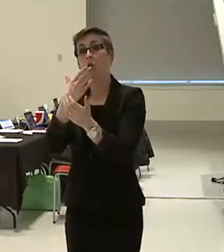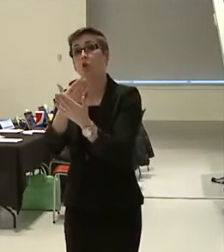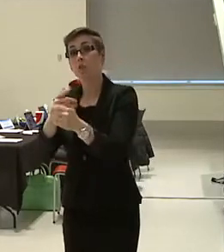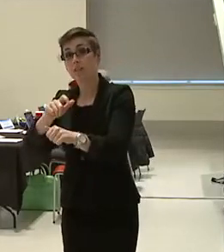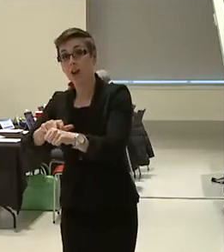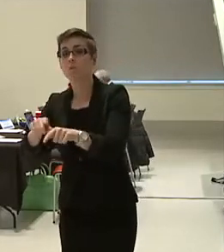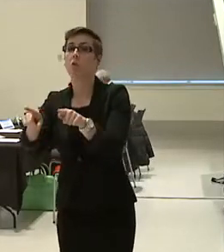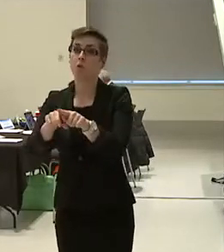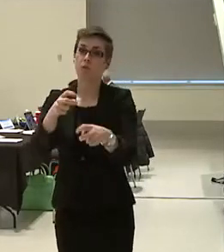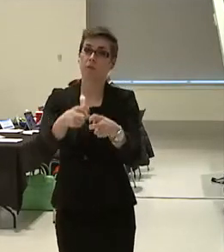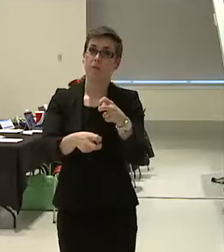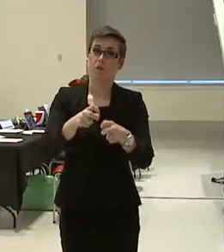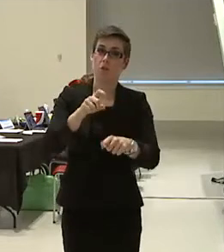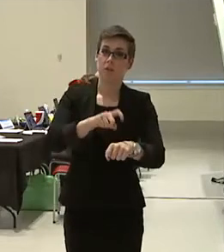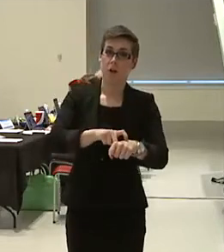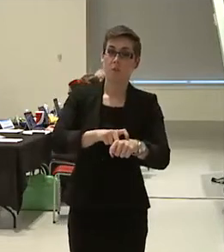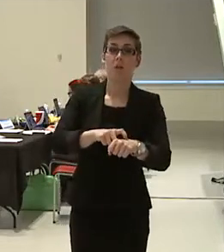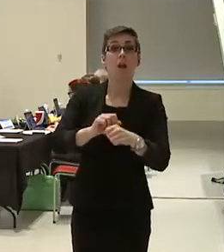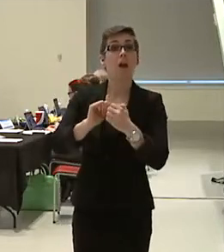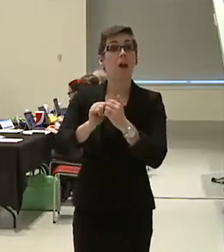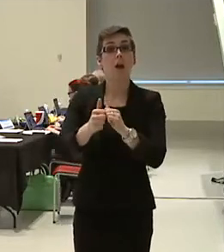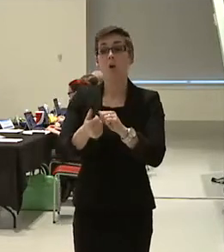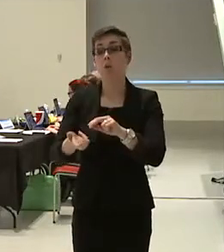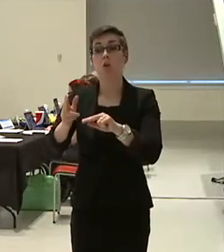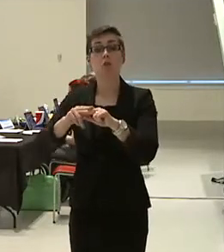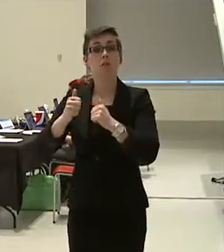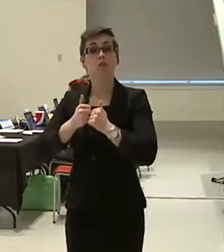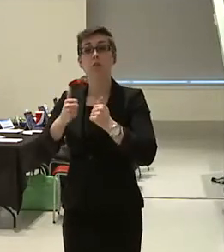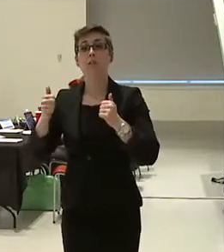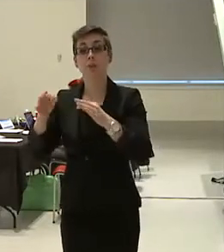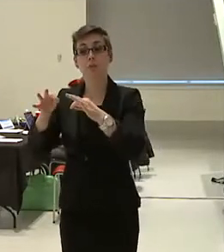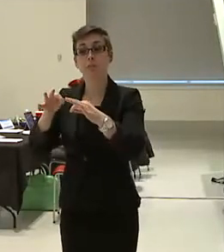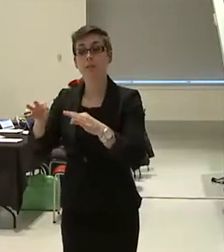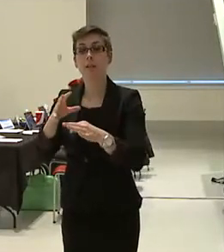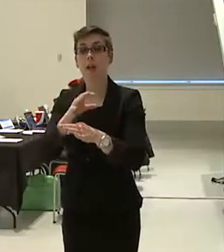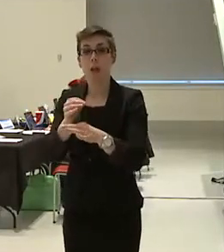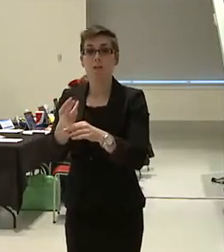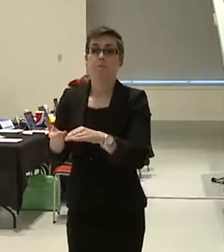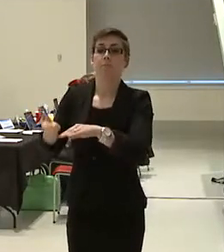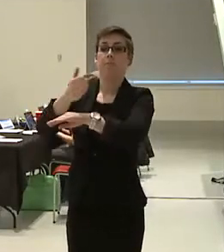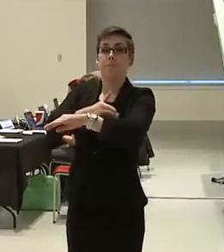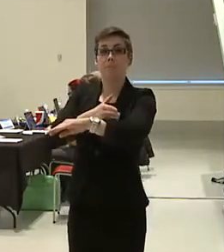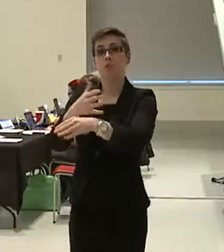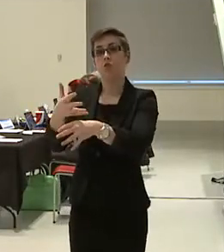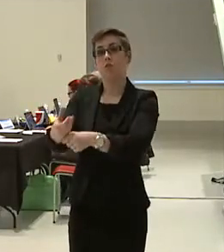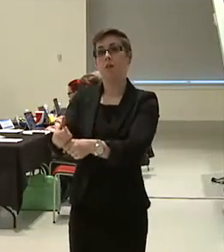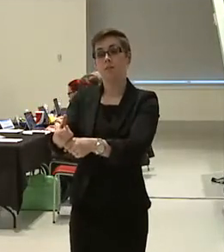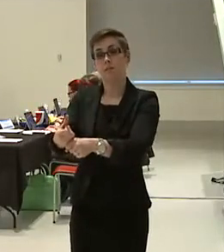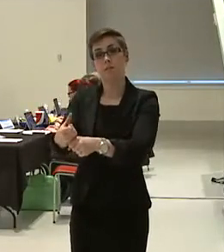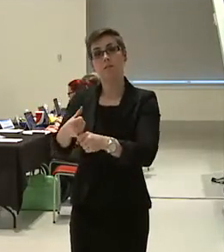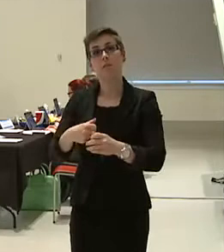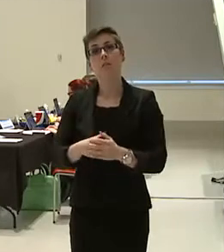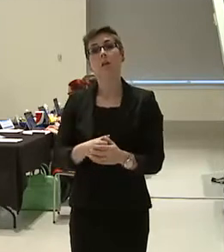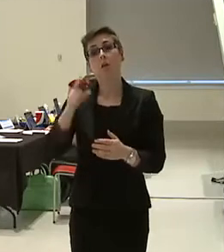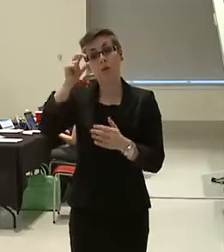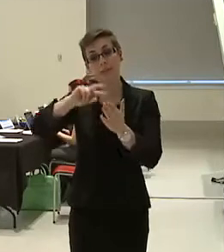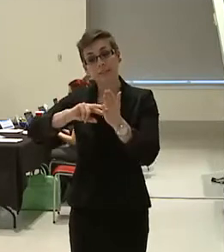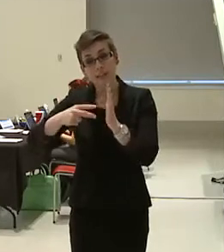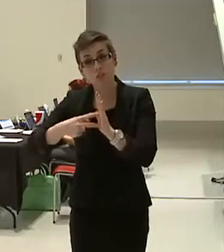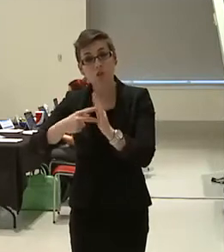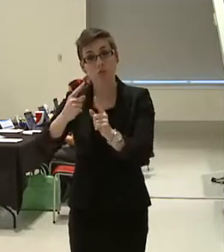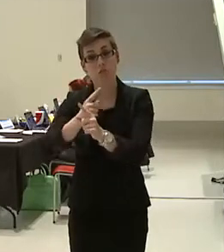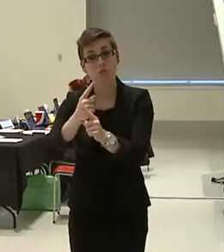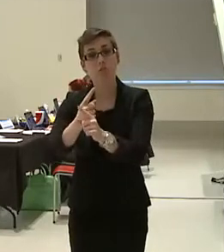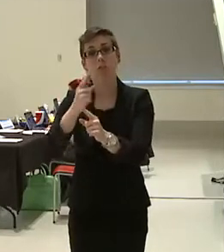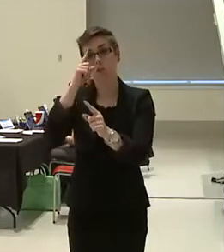increasing transparency and building trust. With a thoughtful and inclusive approach and attention to strategy and policy, law